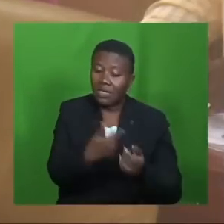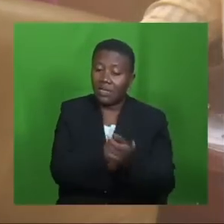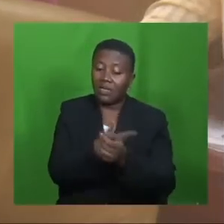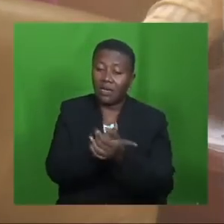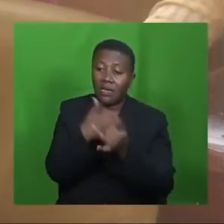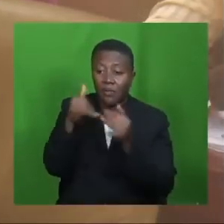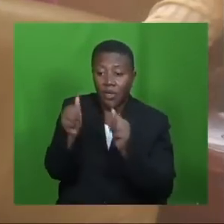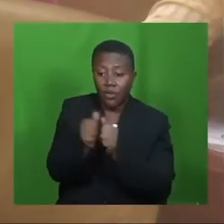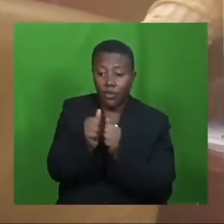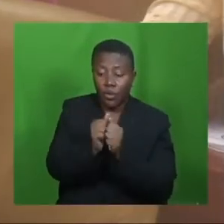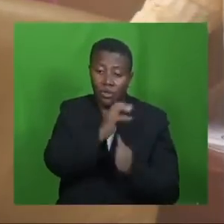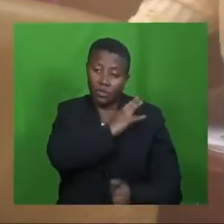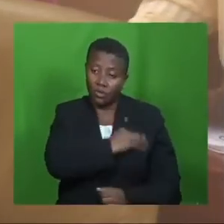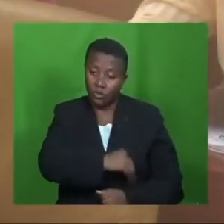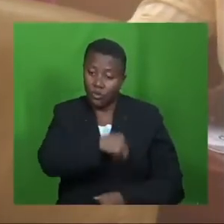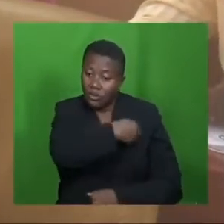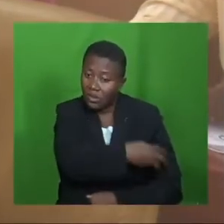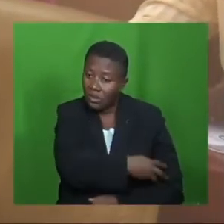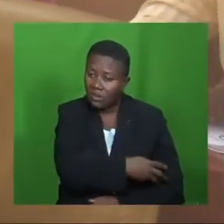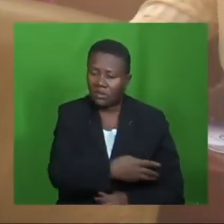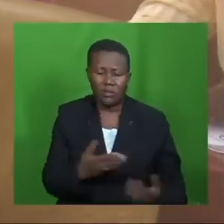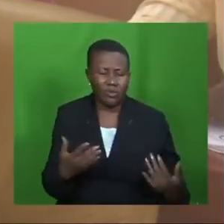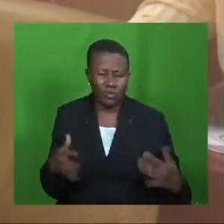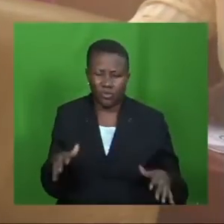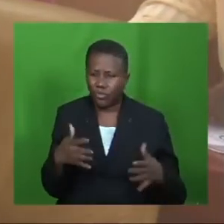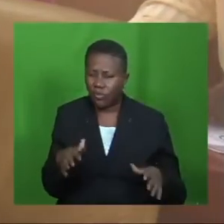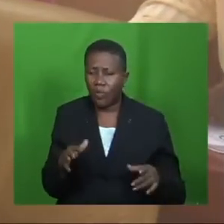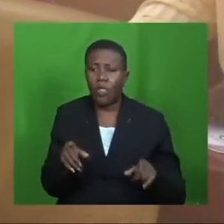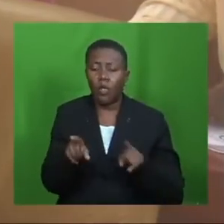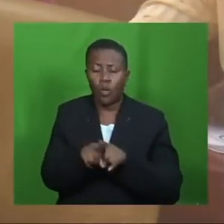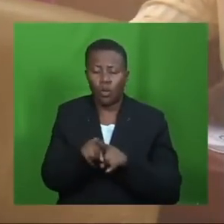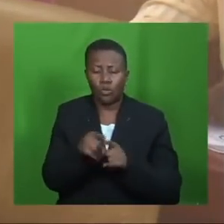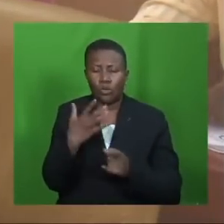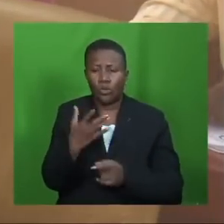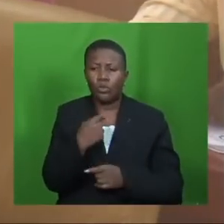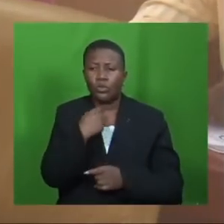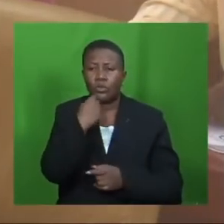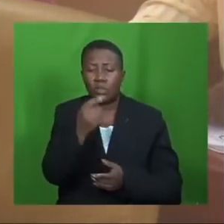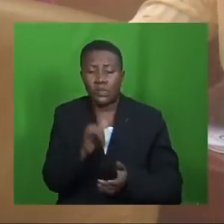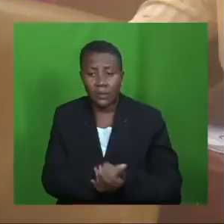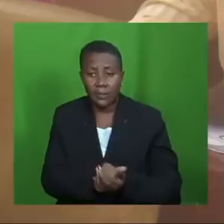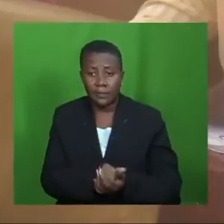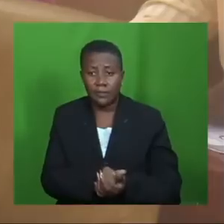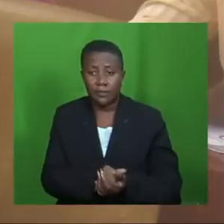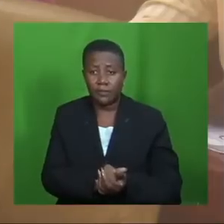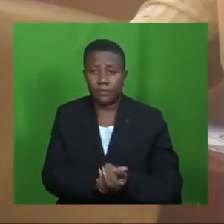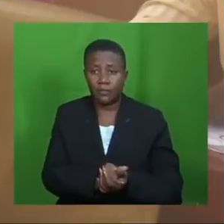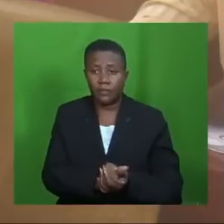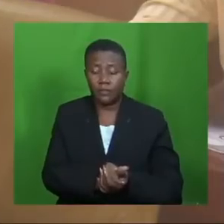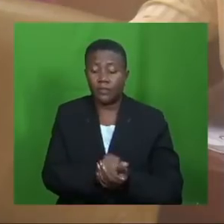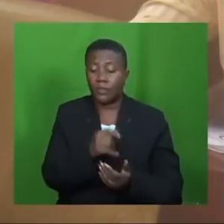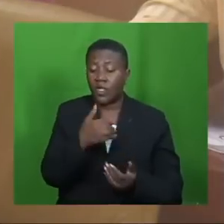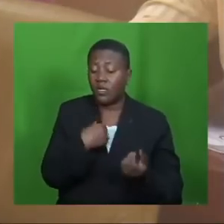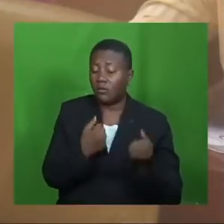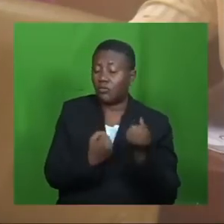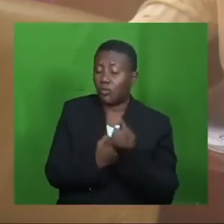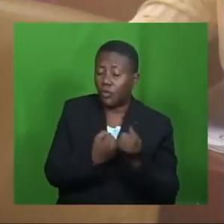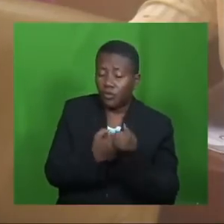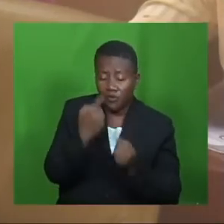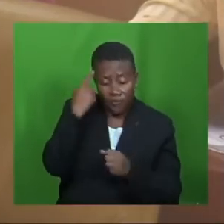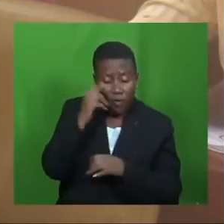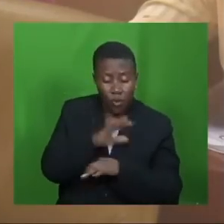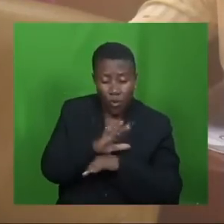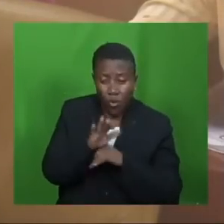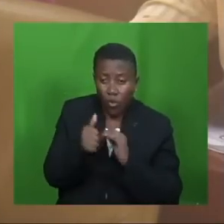going to get there. And I must say, he's done his bit. He's had the support of all. We've